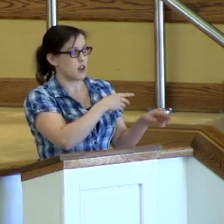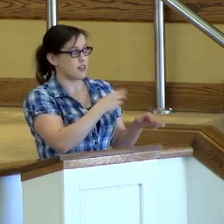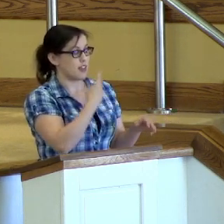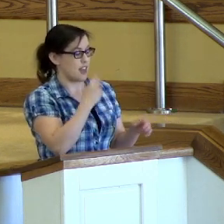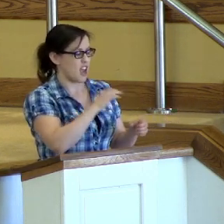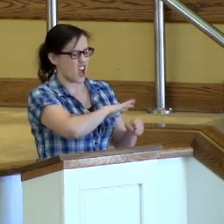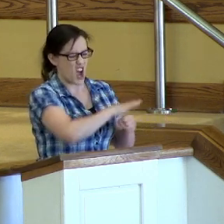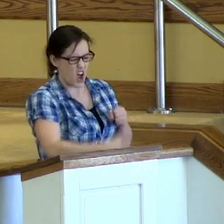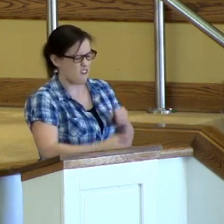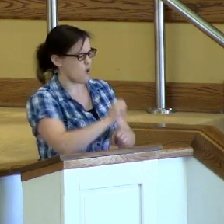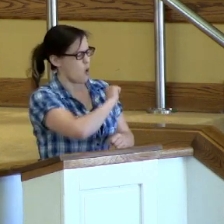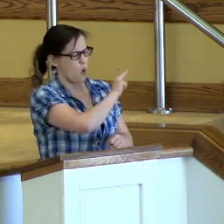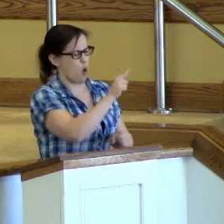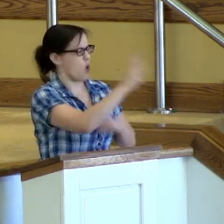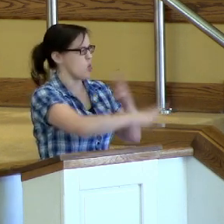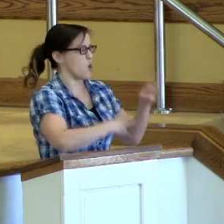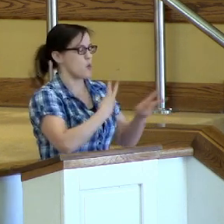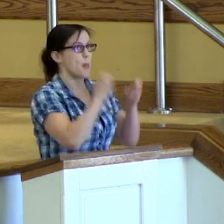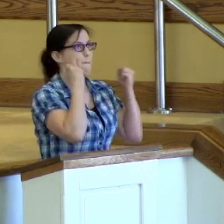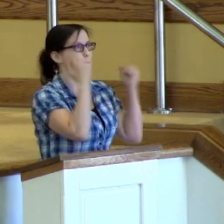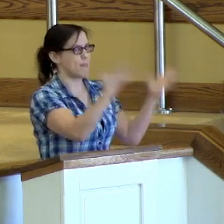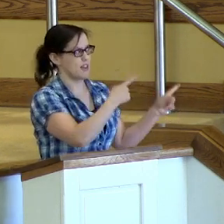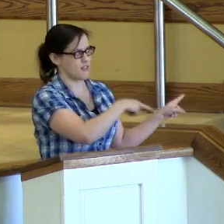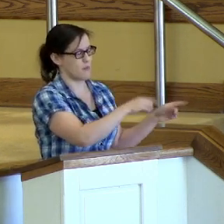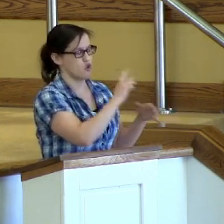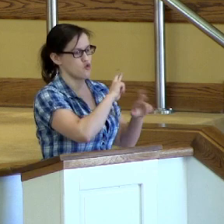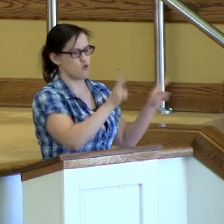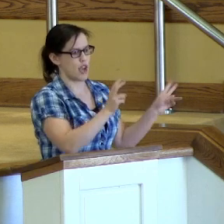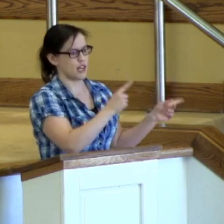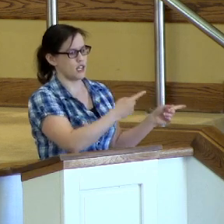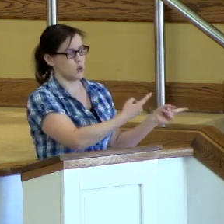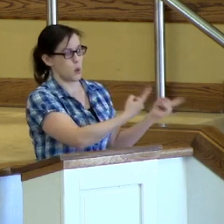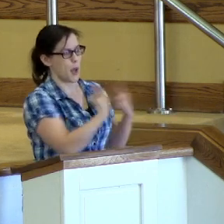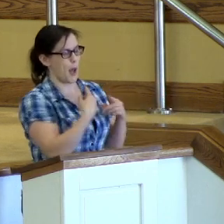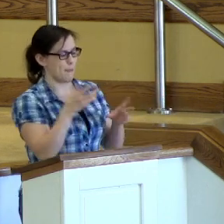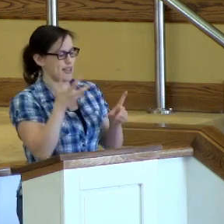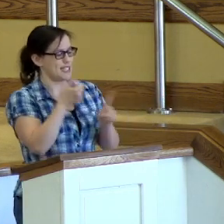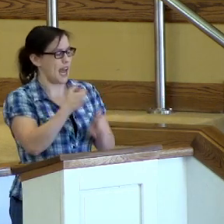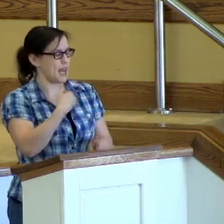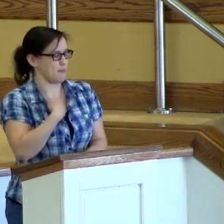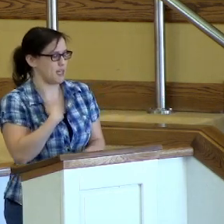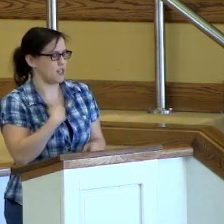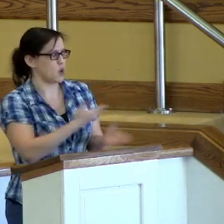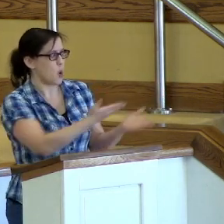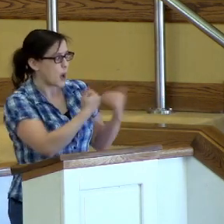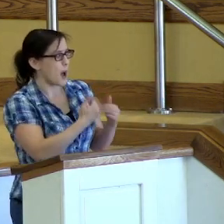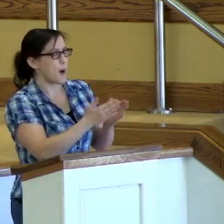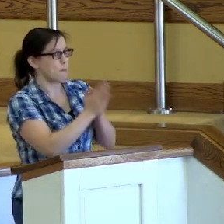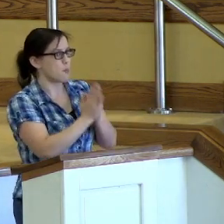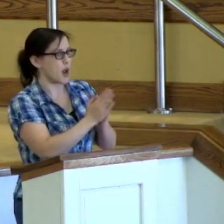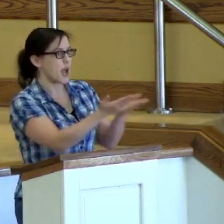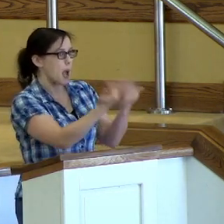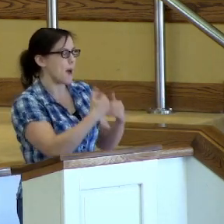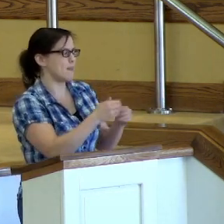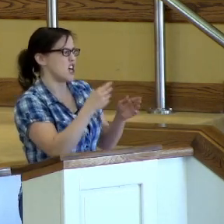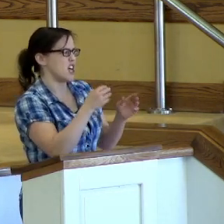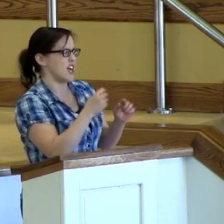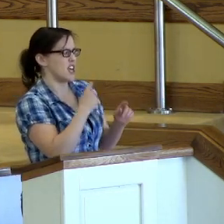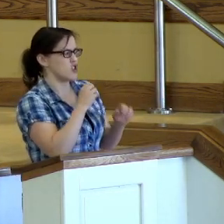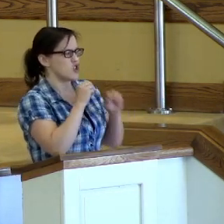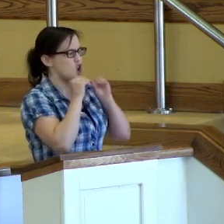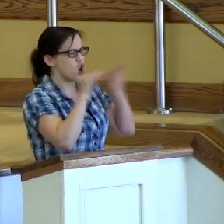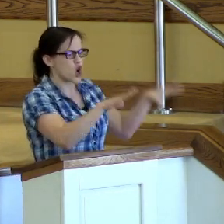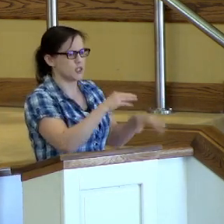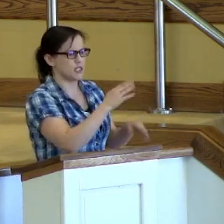the earth, and they abide over against me. Come now, therefore, I pray thee, and curse this people, for they are too mighty for